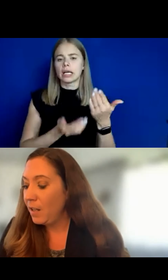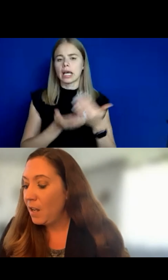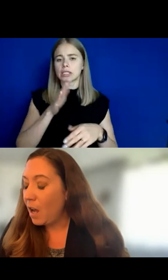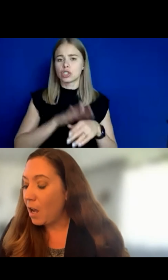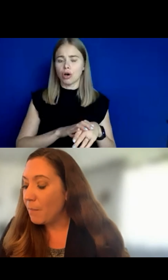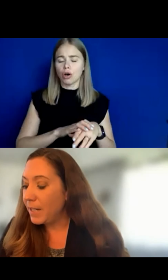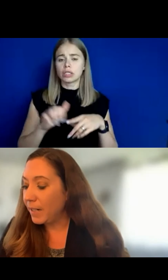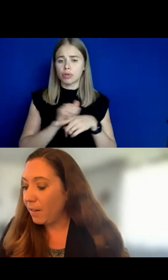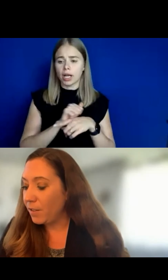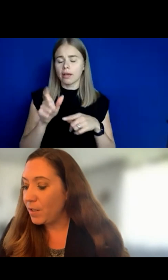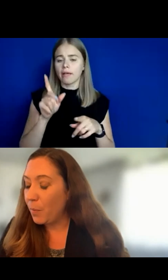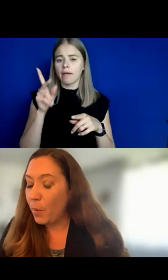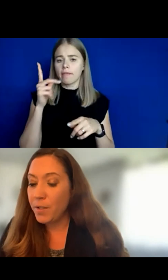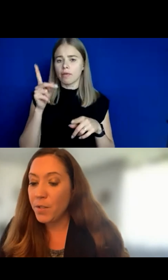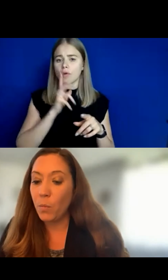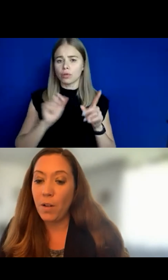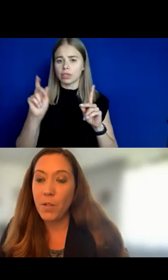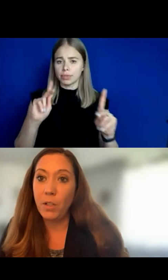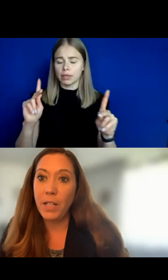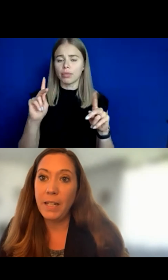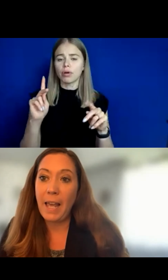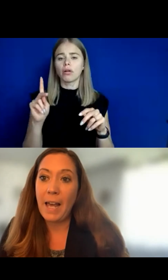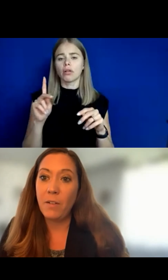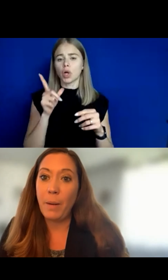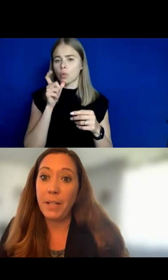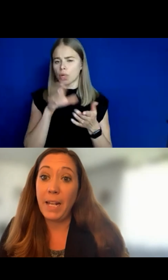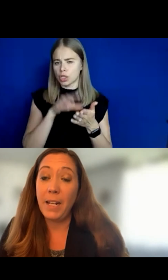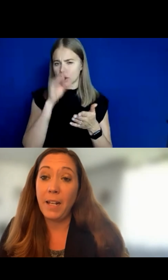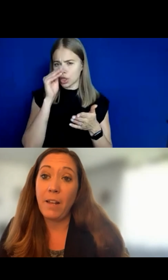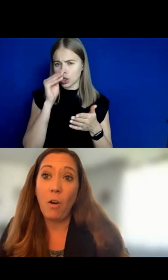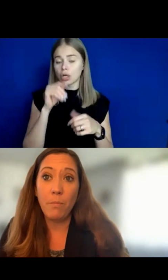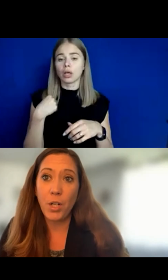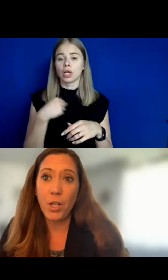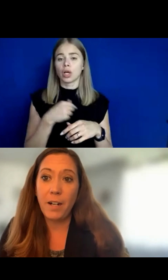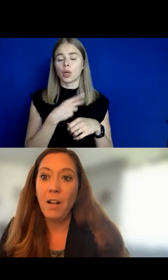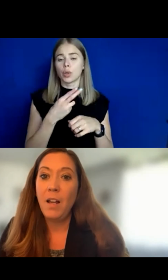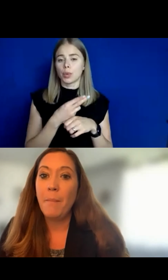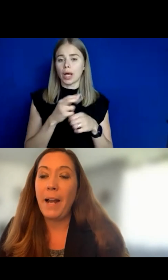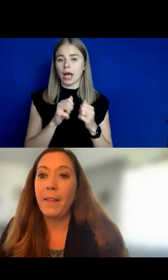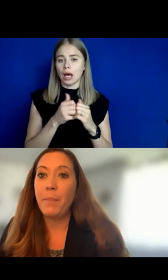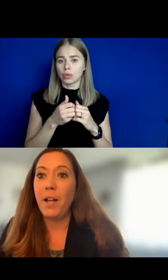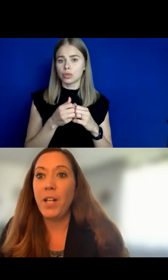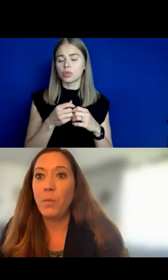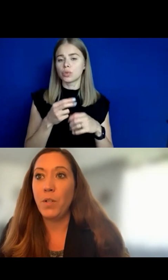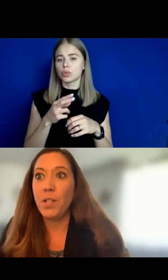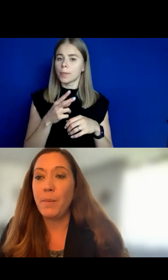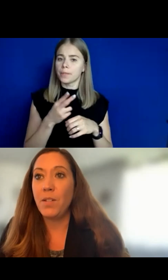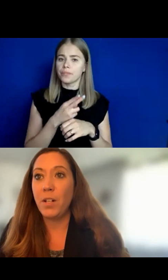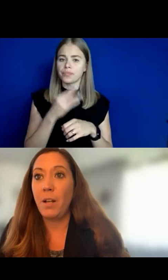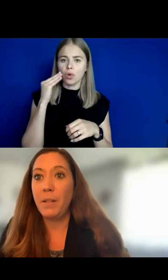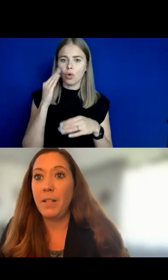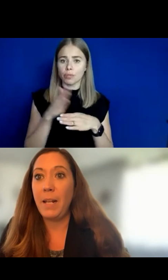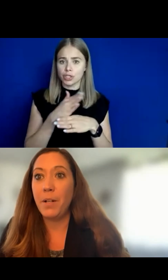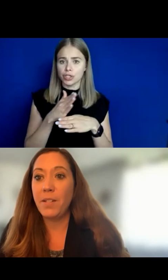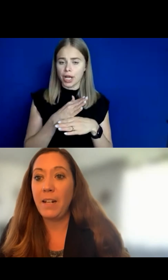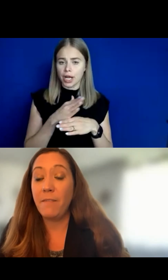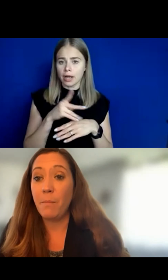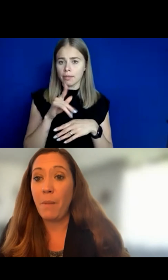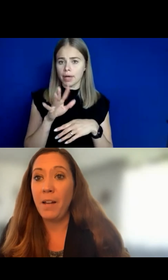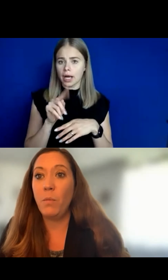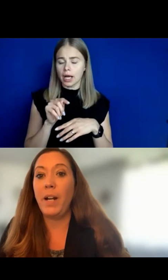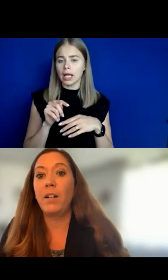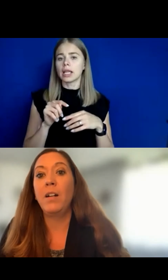technology and technology supports. We're also looking at replicating a home share pilot project, which has been stood up in the neighboring state